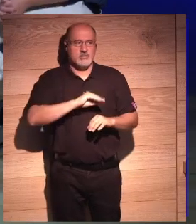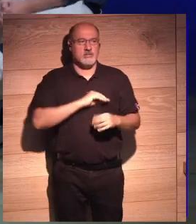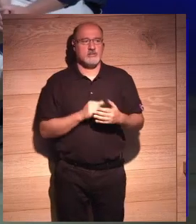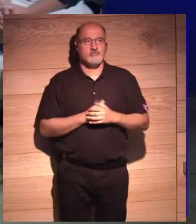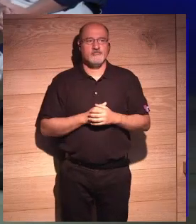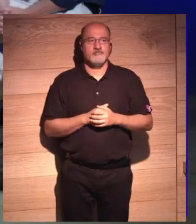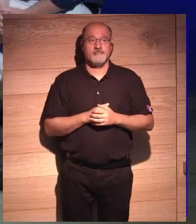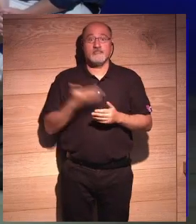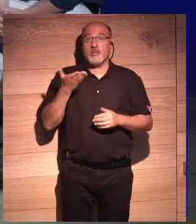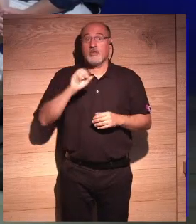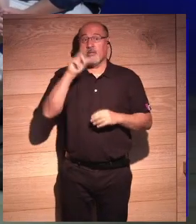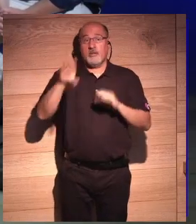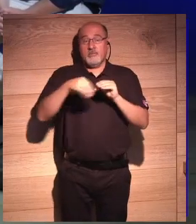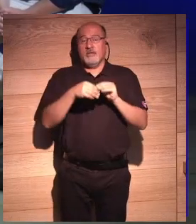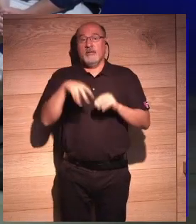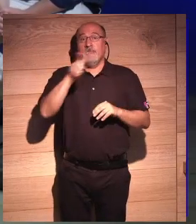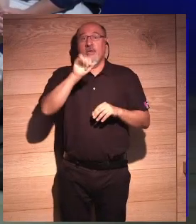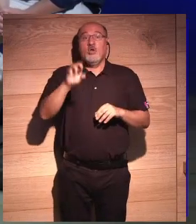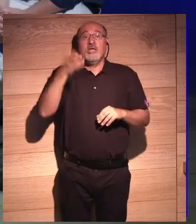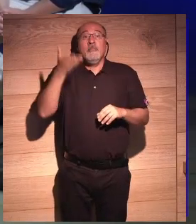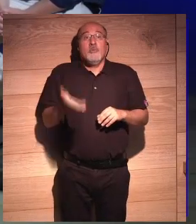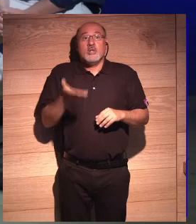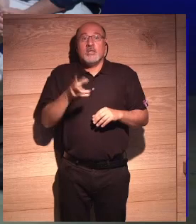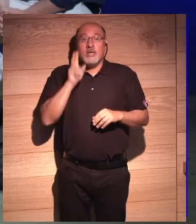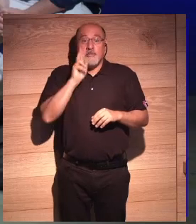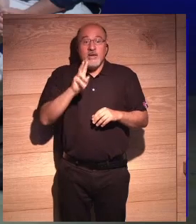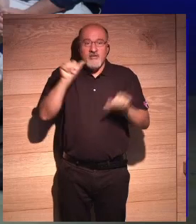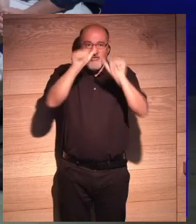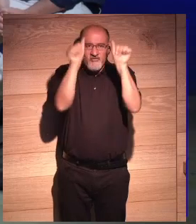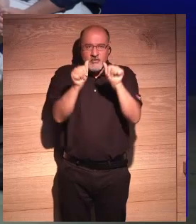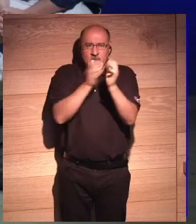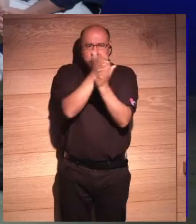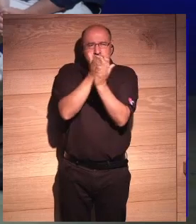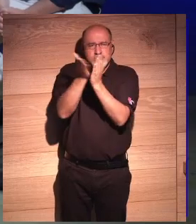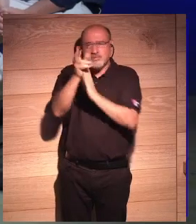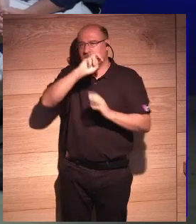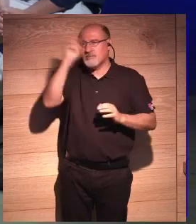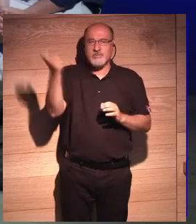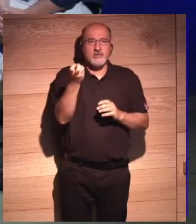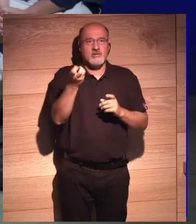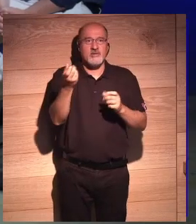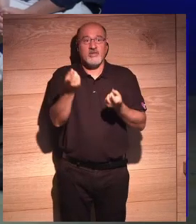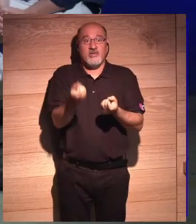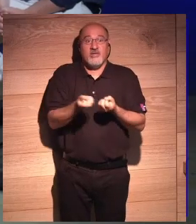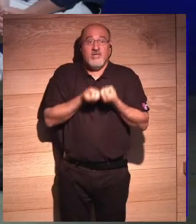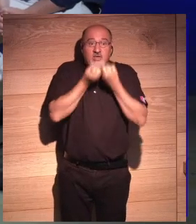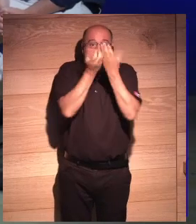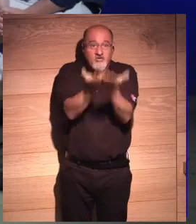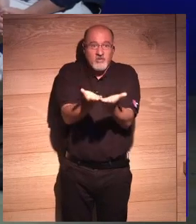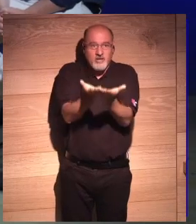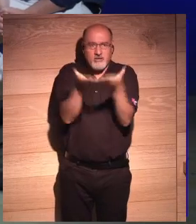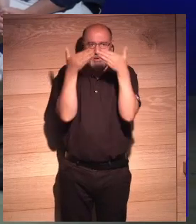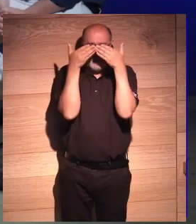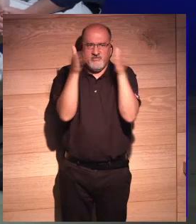references. The most important thing is what Veronica has said. In the end, the important thing is to see it from a different point of view and to see the